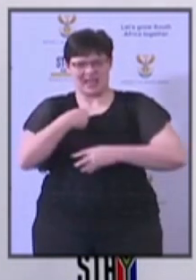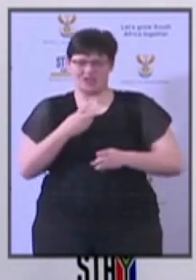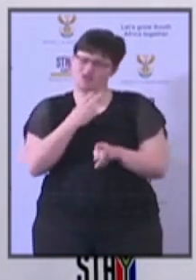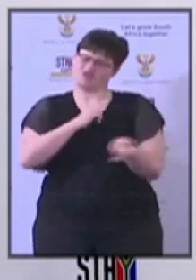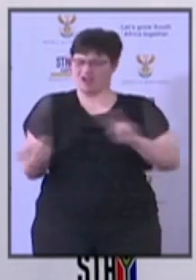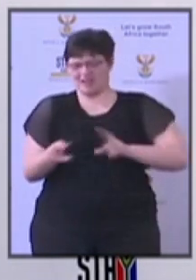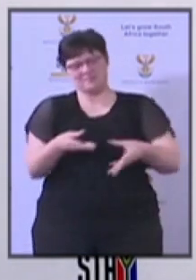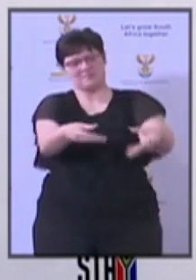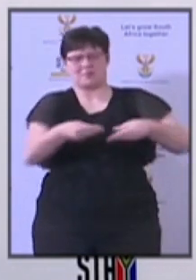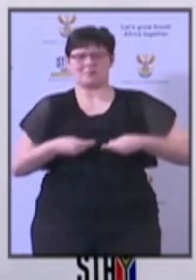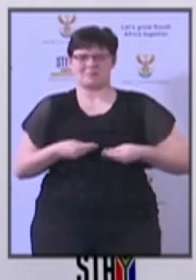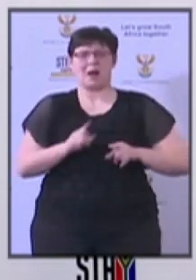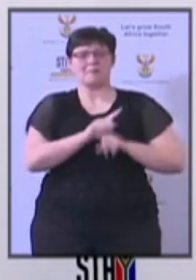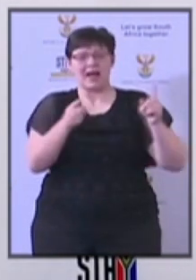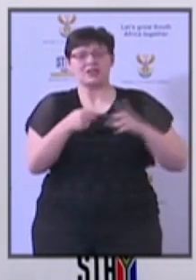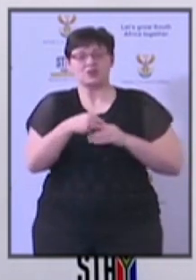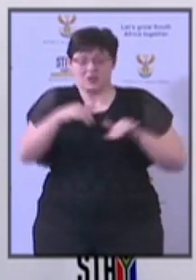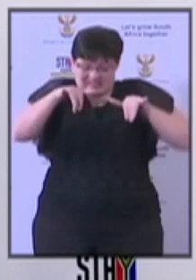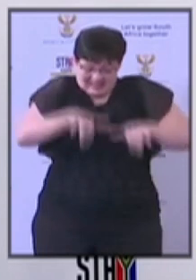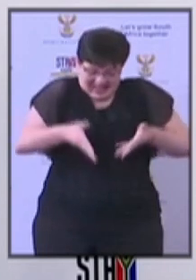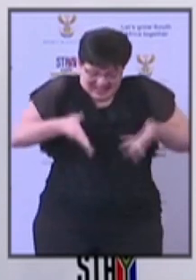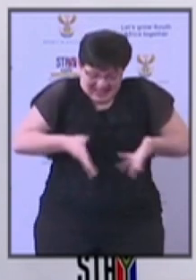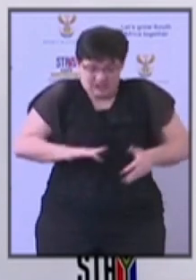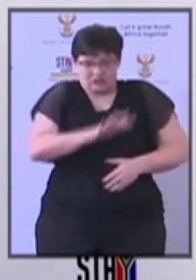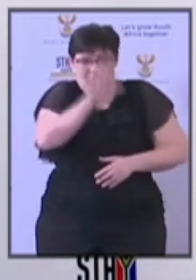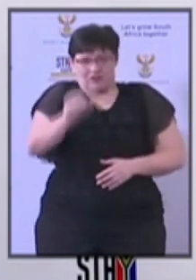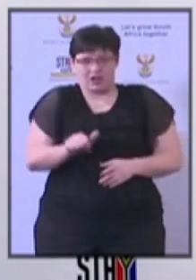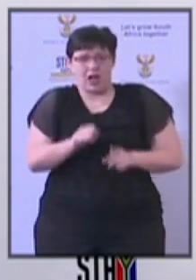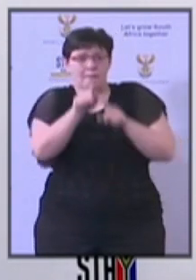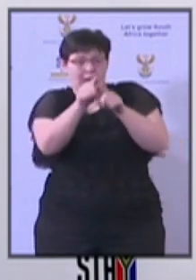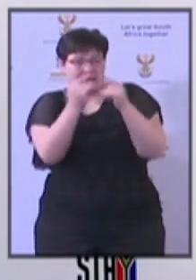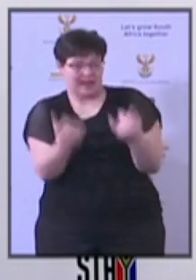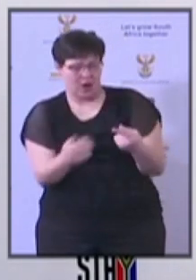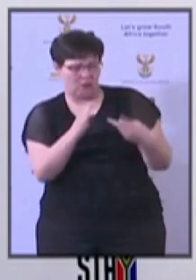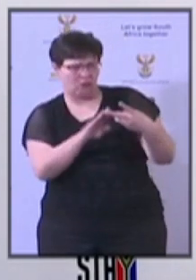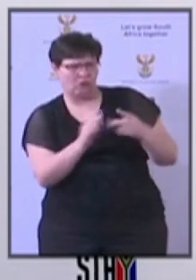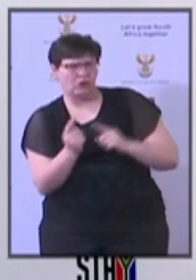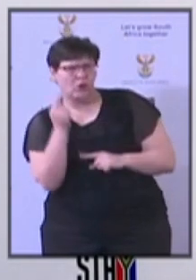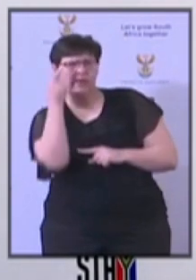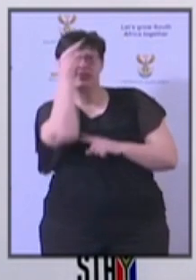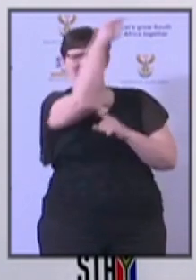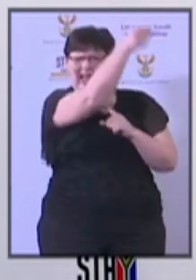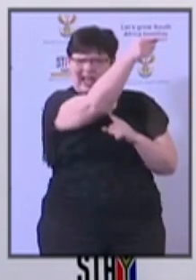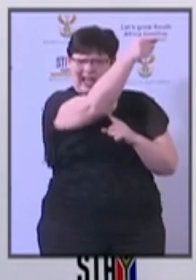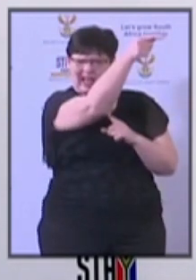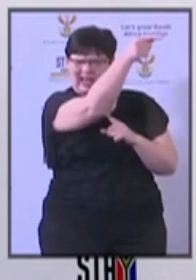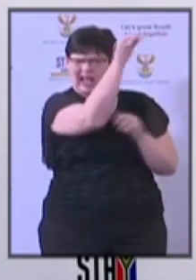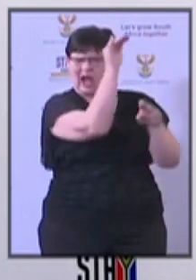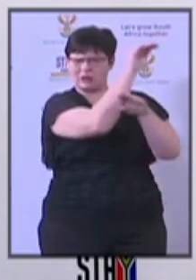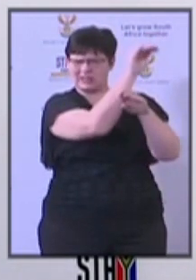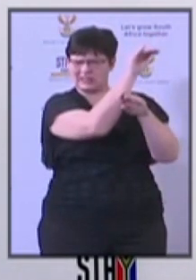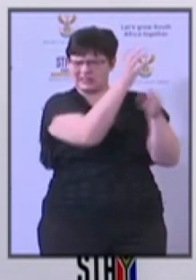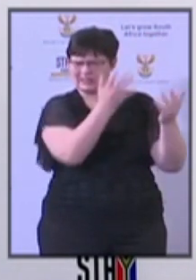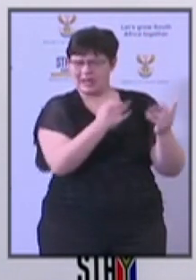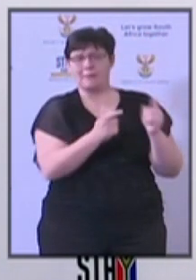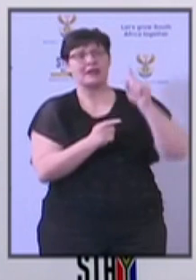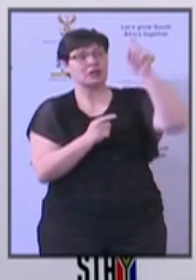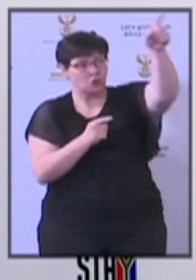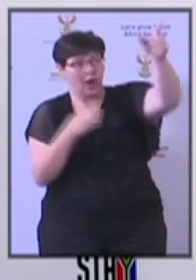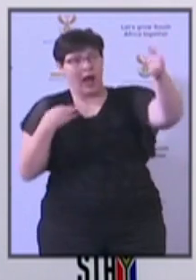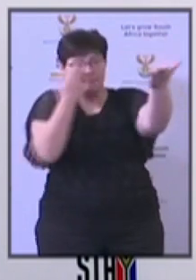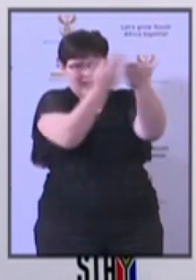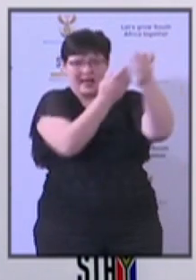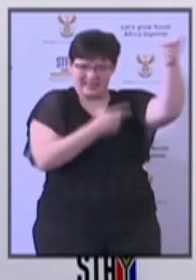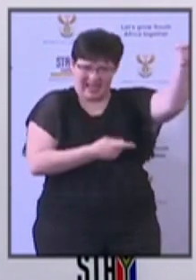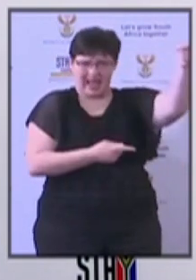happens only when you are inside the country. When you are outside, you still apply there, but it takes time. Sometimes it